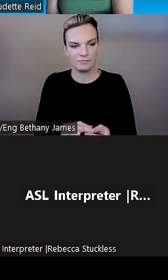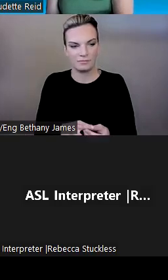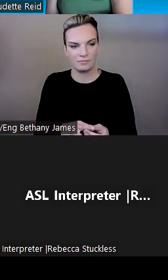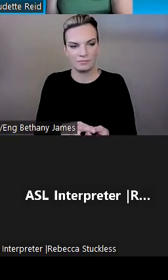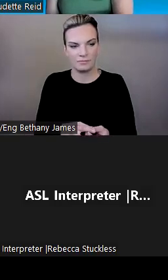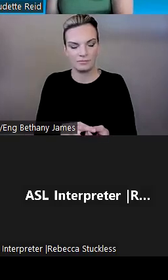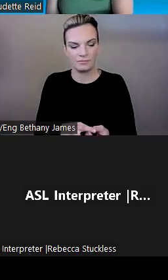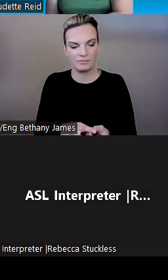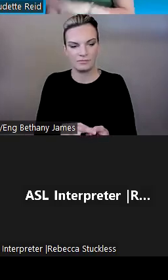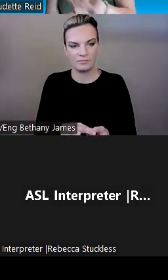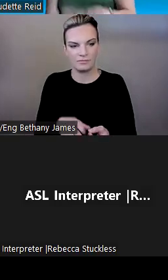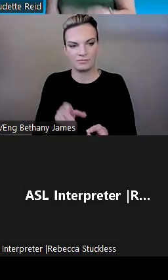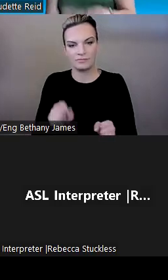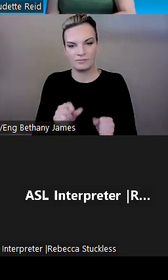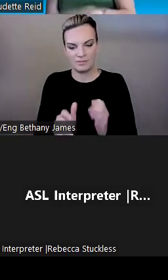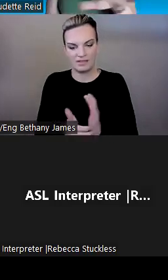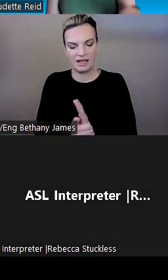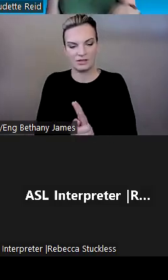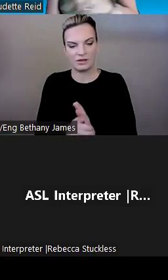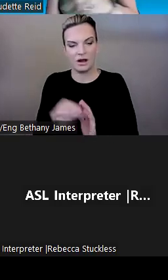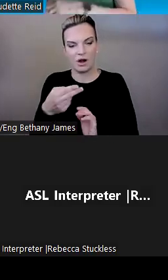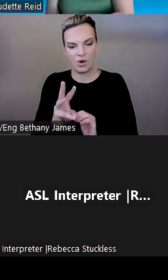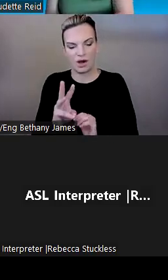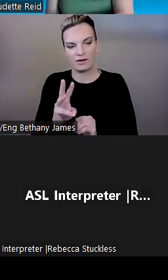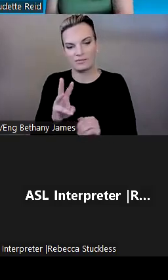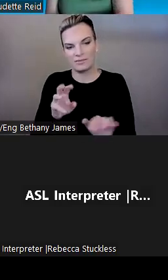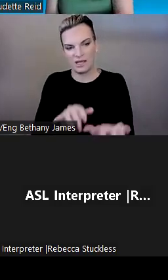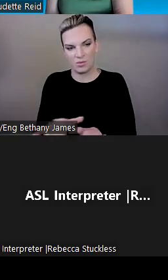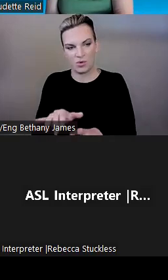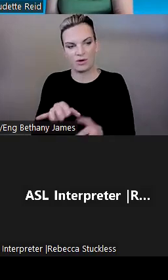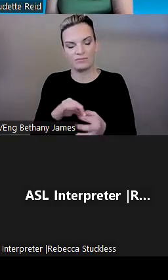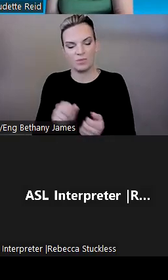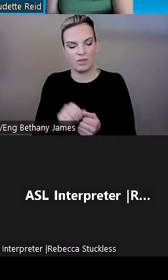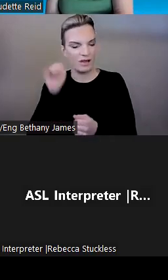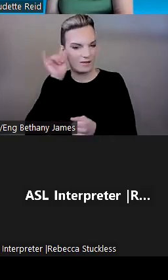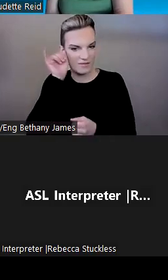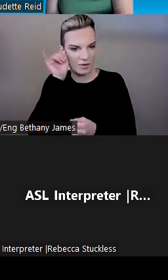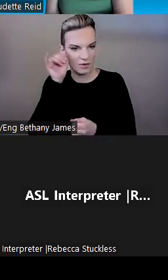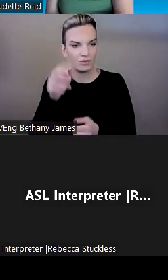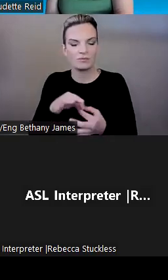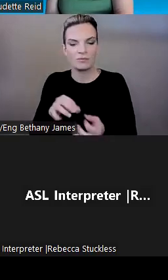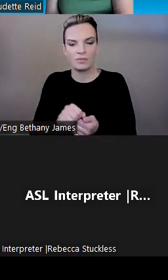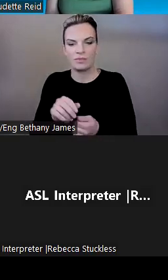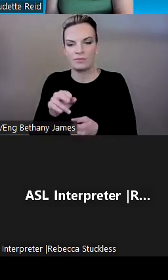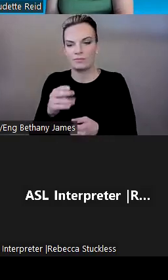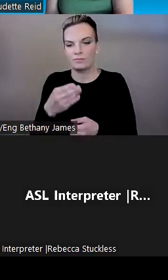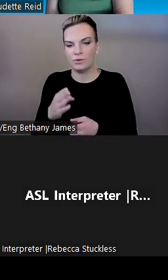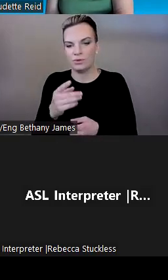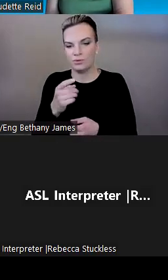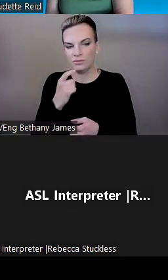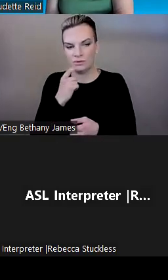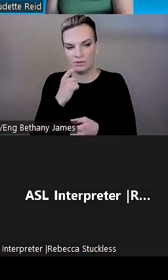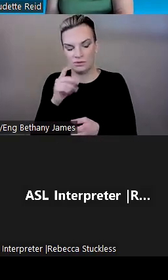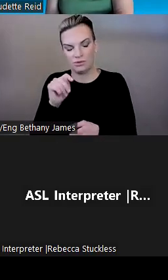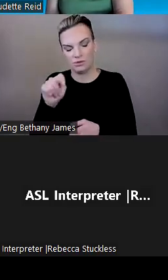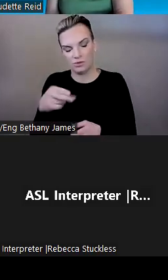You can attach a hardware keyboard to an iPhone through Bluetooth, and then all